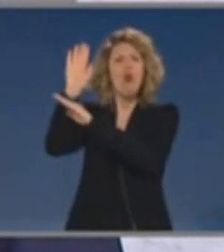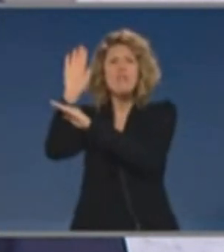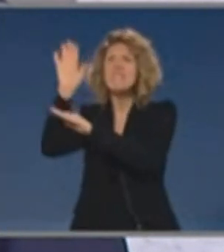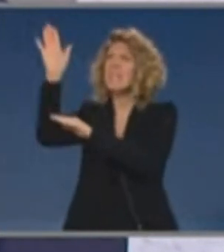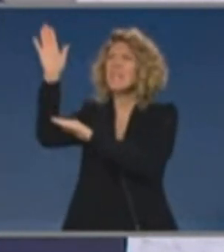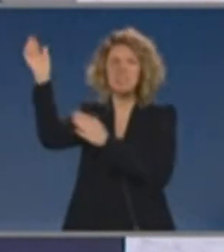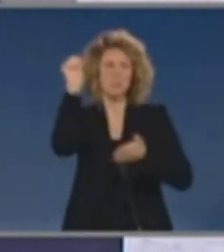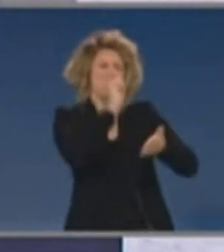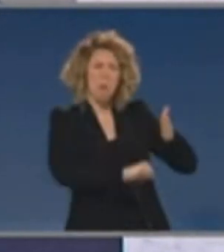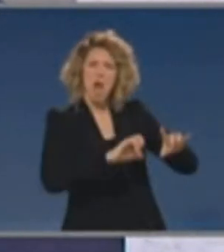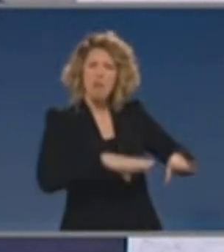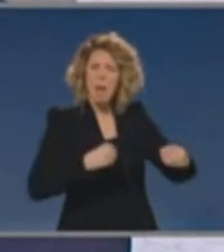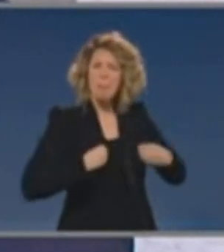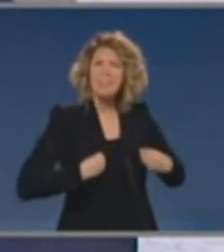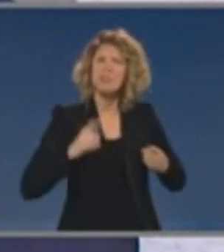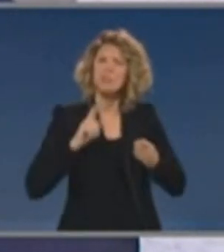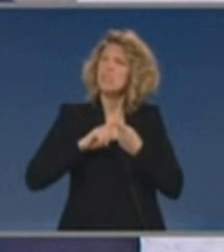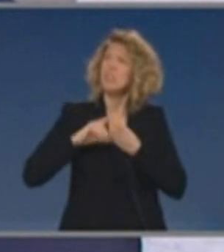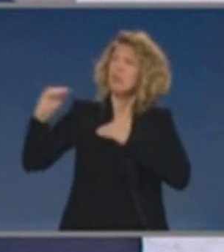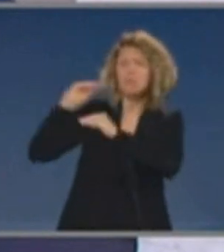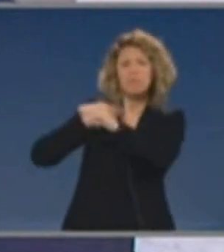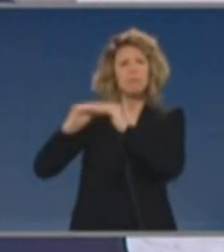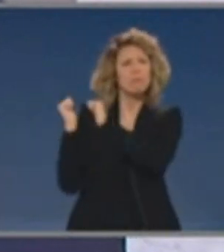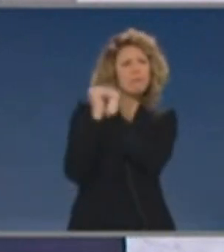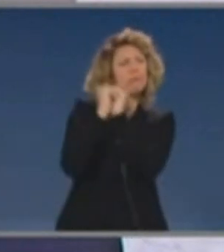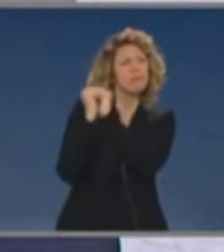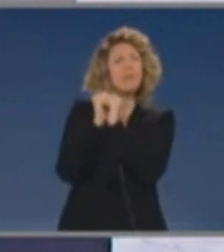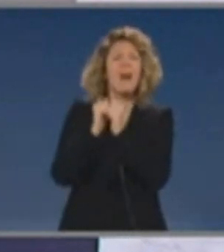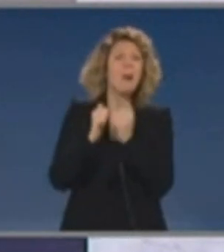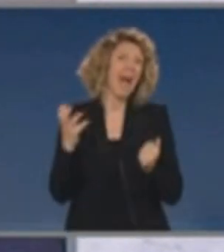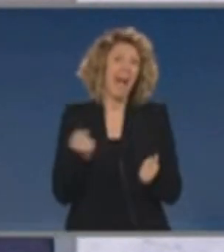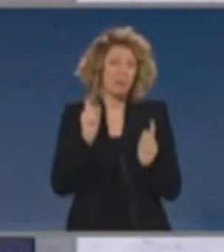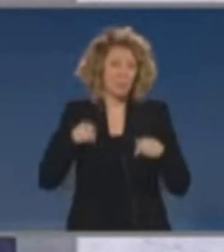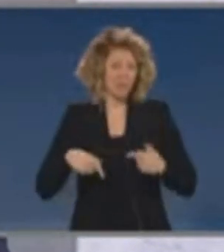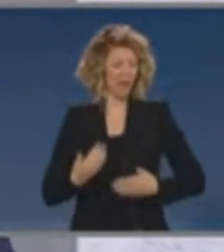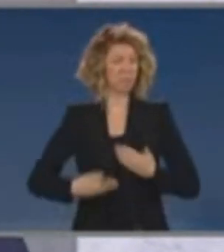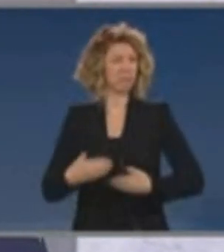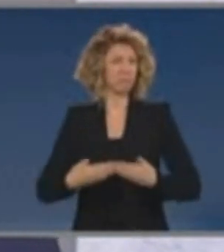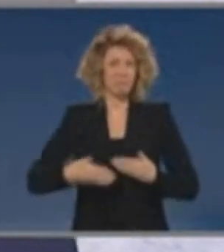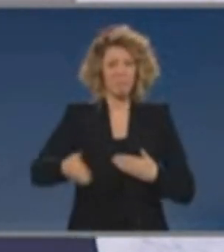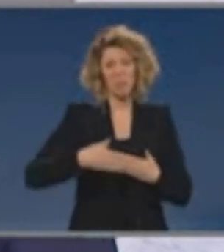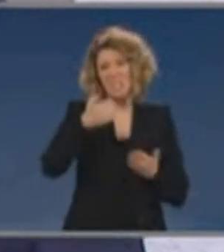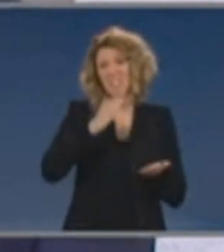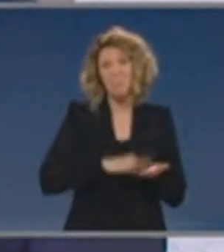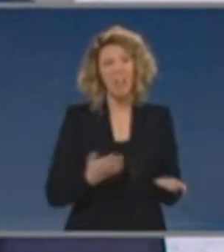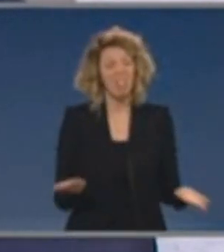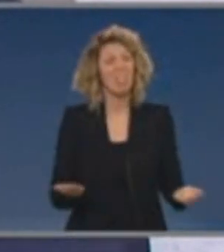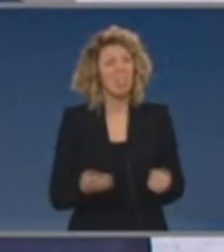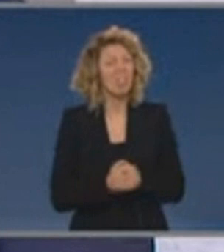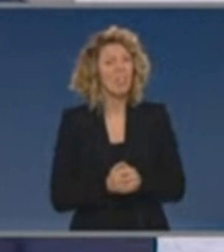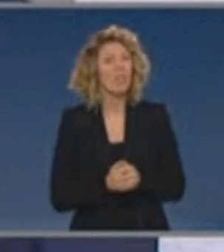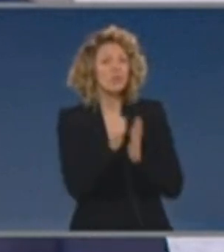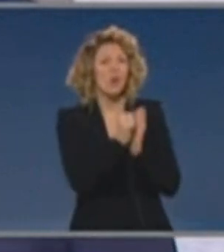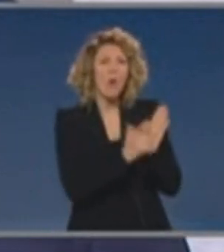but as I said, on our terms, on our rules and in our interests. And we will work through that process over the balance of the 6 months, which will